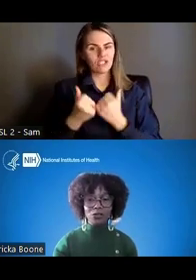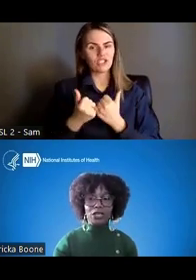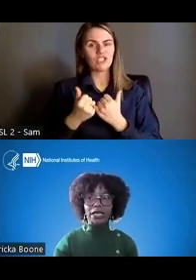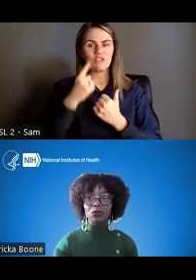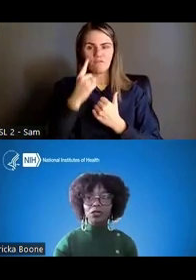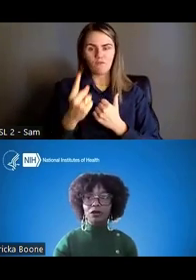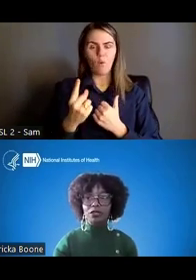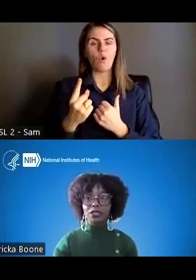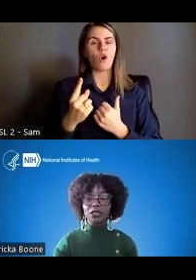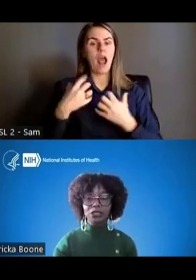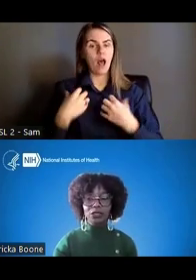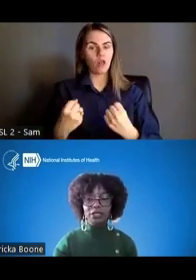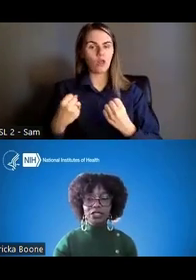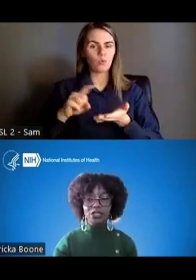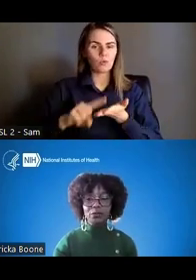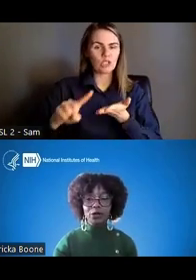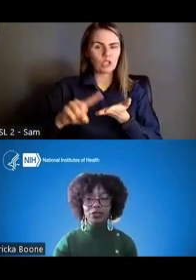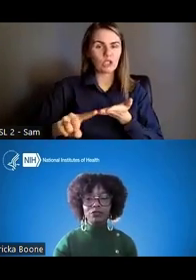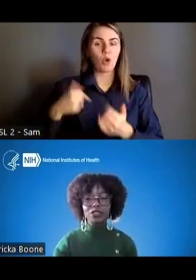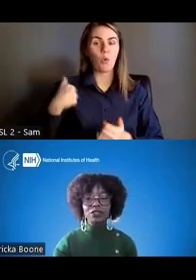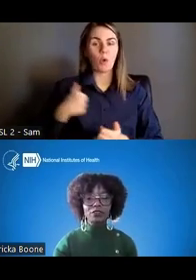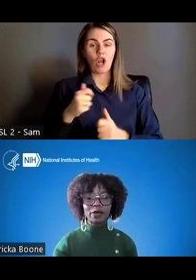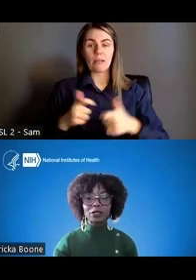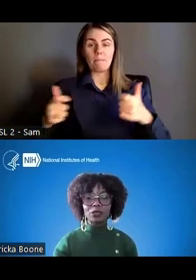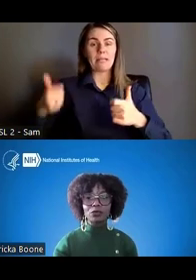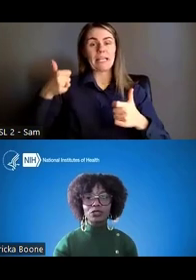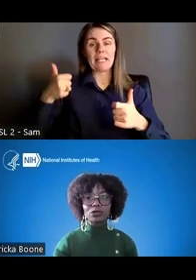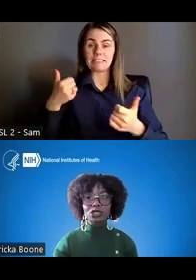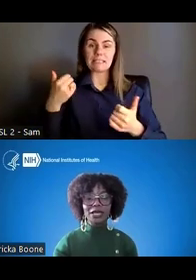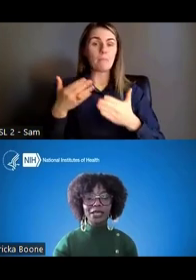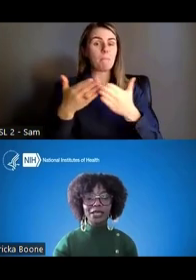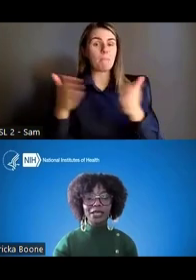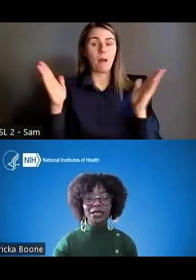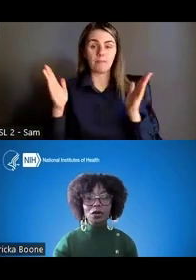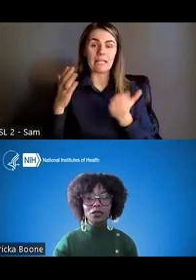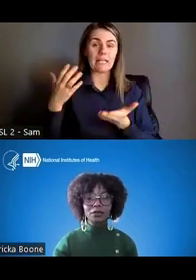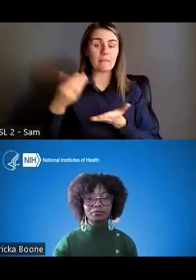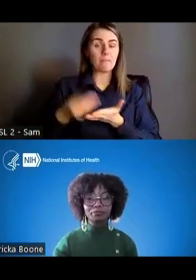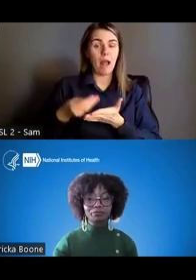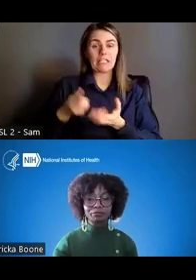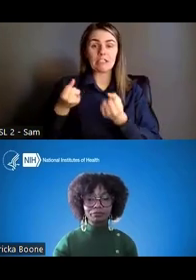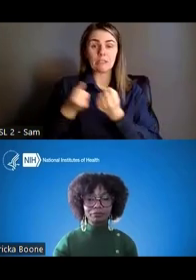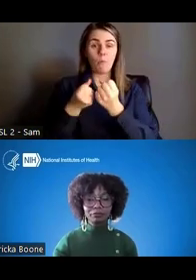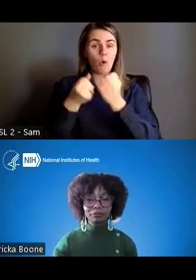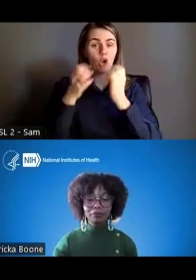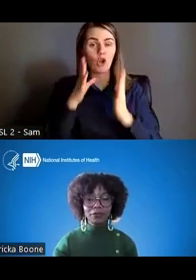health research, and we are the largest public funder of biomedical research in the world.